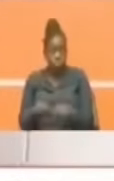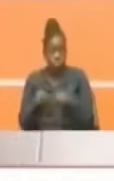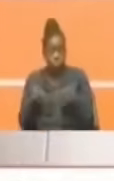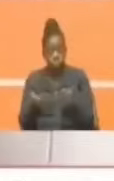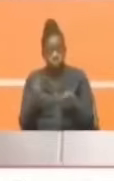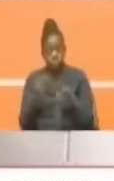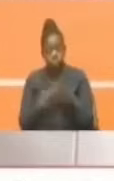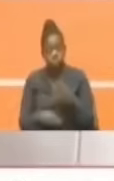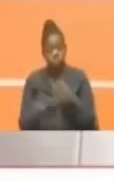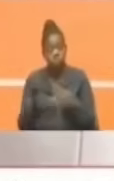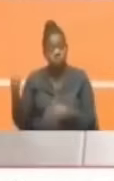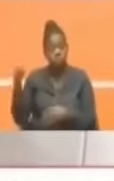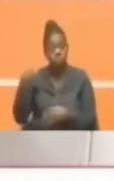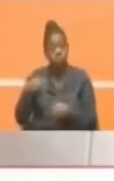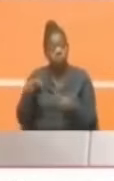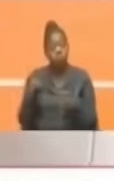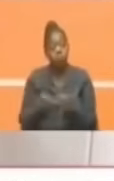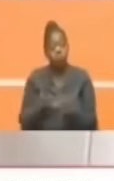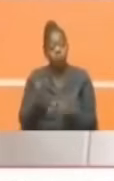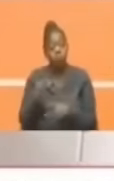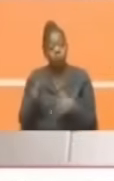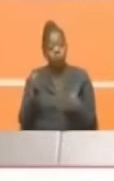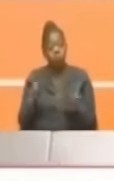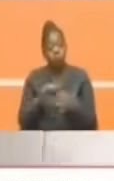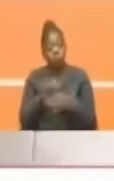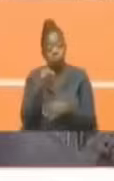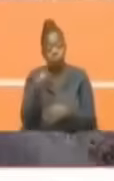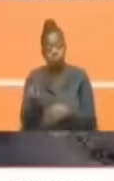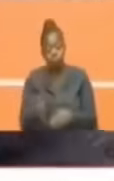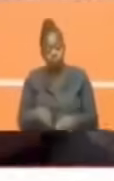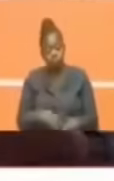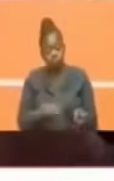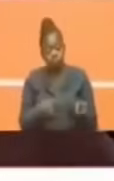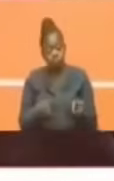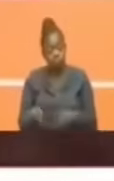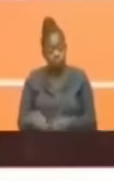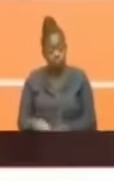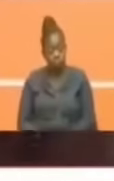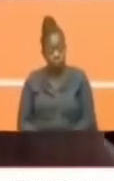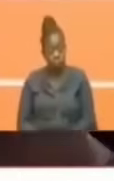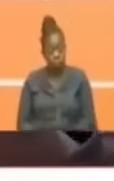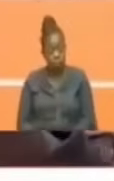Barinye mwira ni remedio. Mwira ni remedio. Mwira ni remedio. Mwira ni remedio.